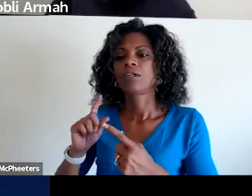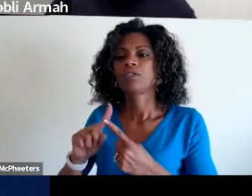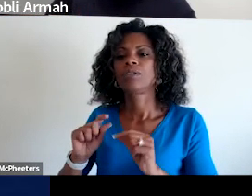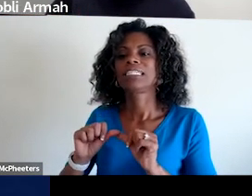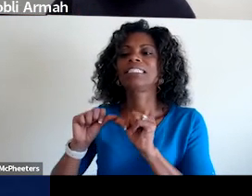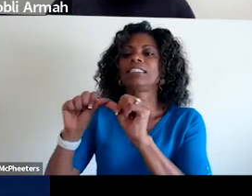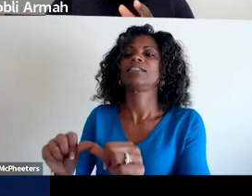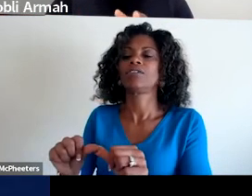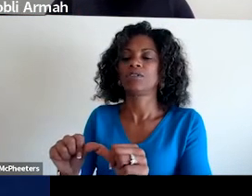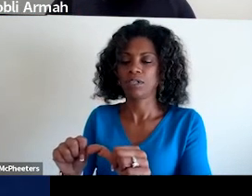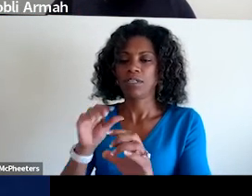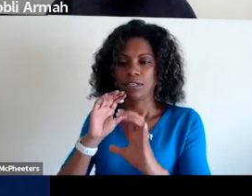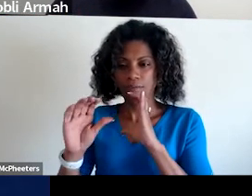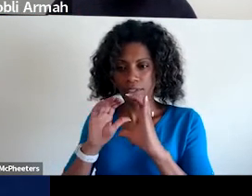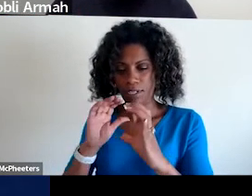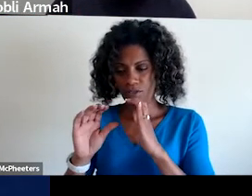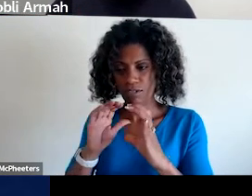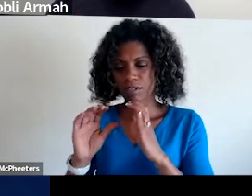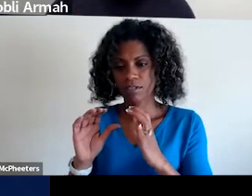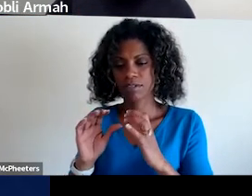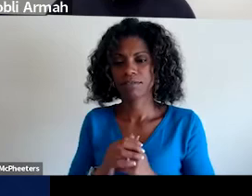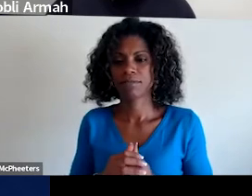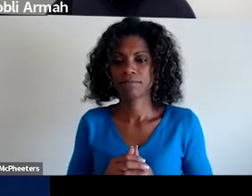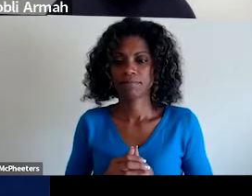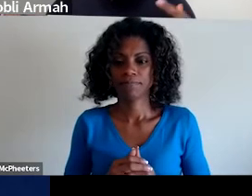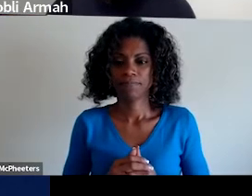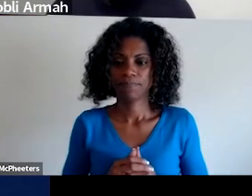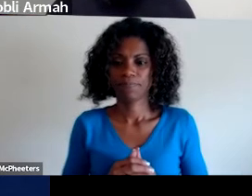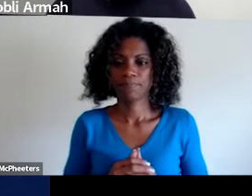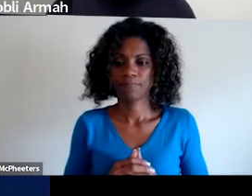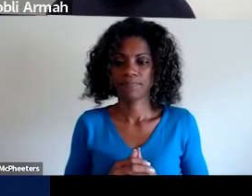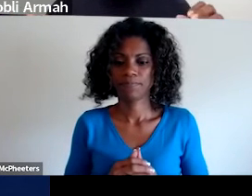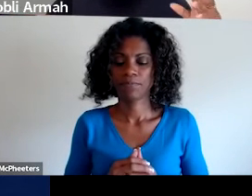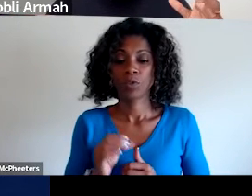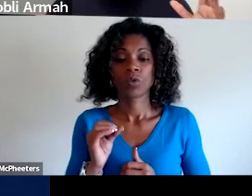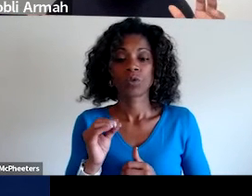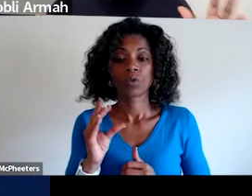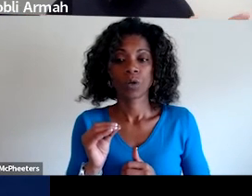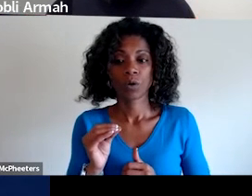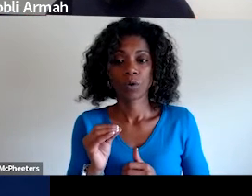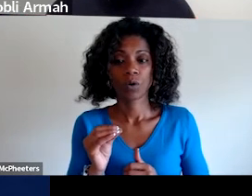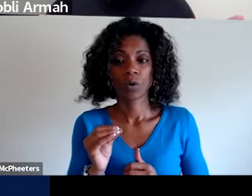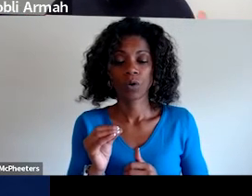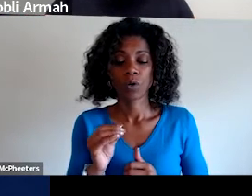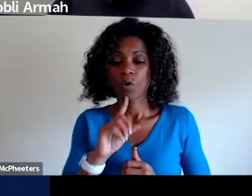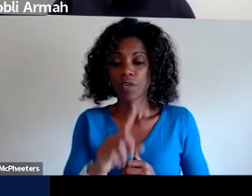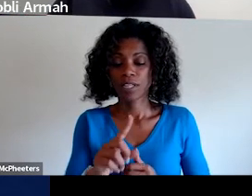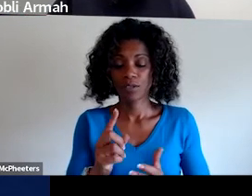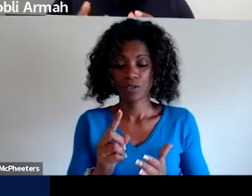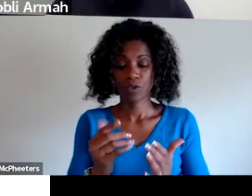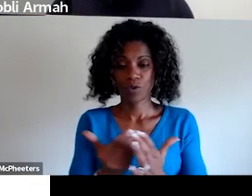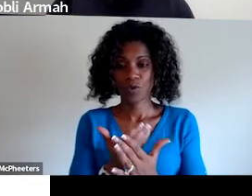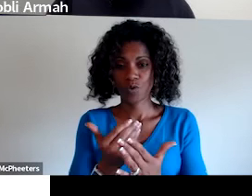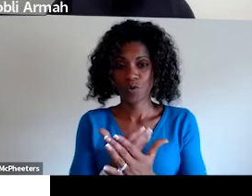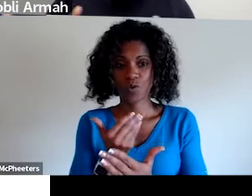other folks in your organizations, but you all know the difference. And so what's interesting is that there's actually a new study out. I want to give a shout out